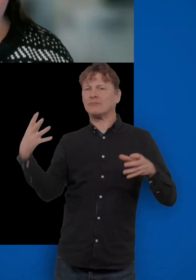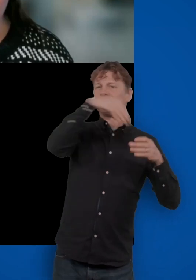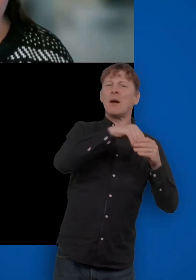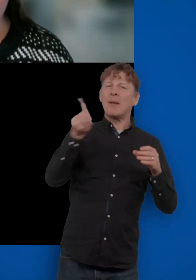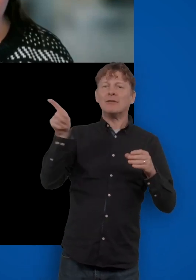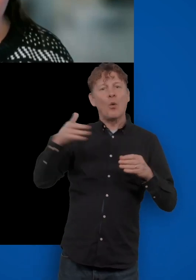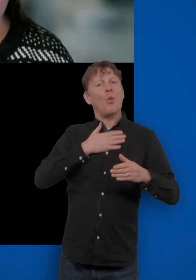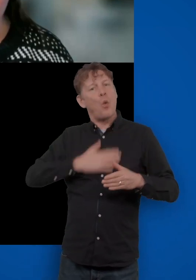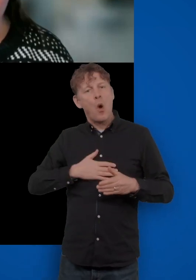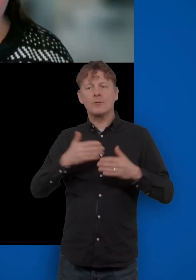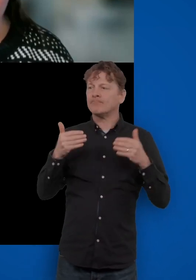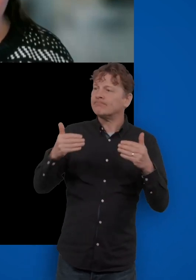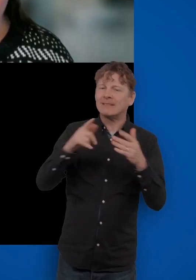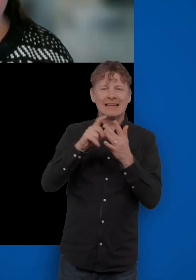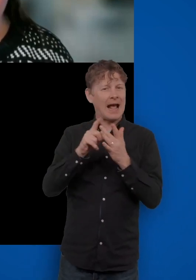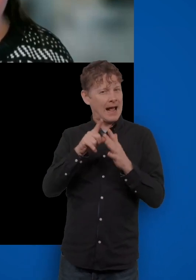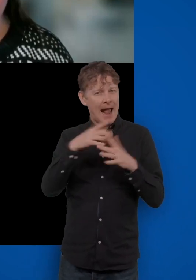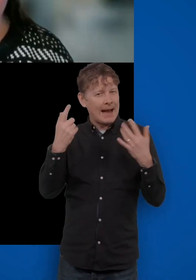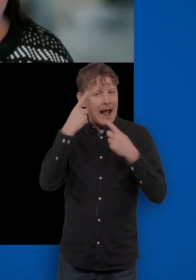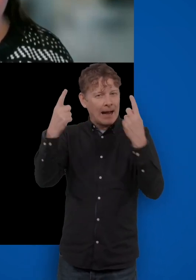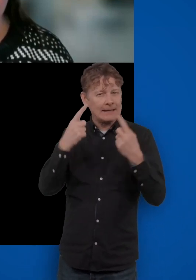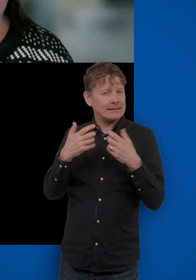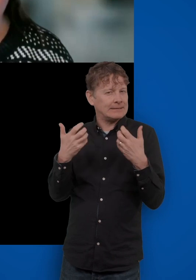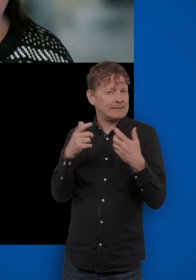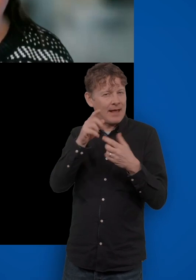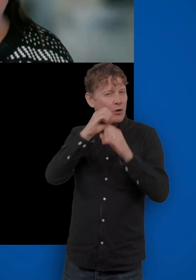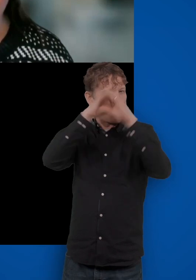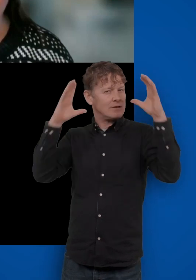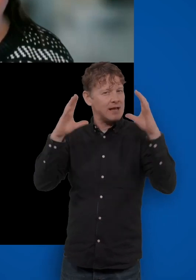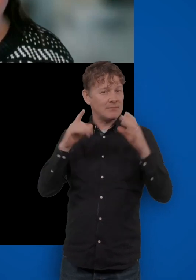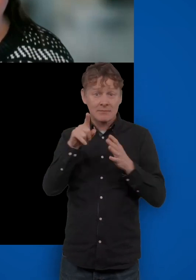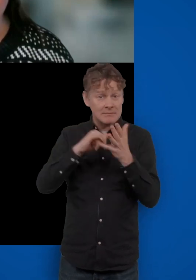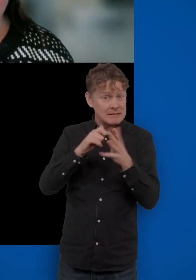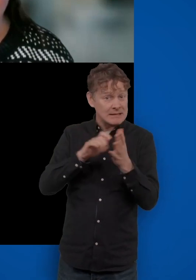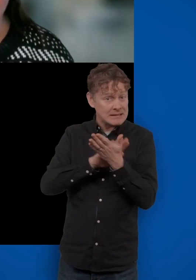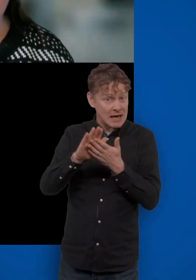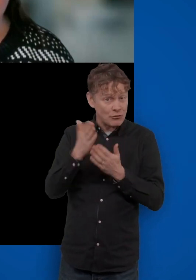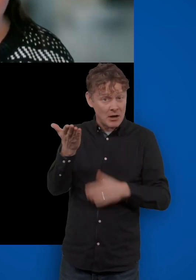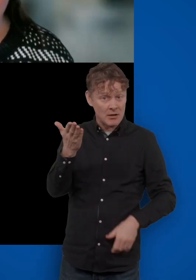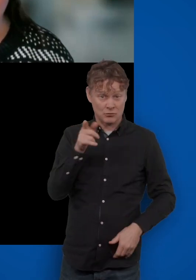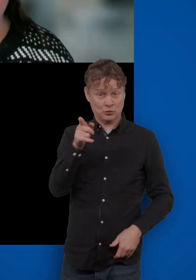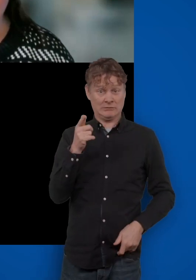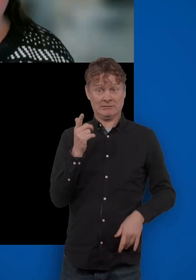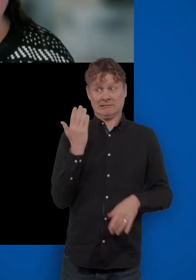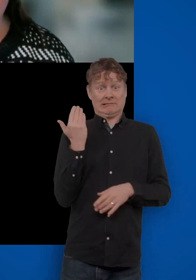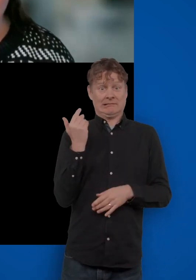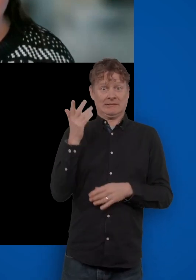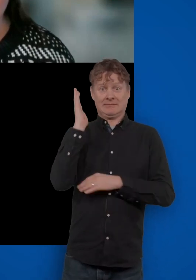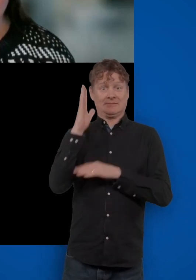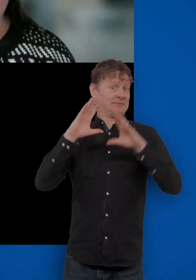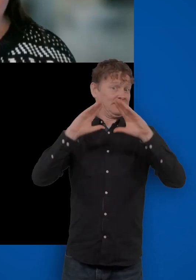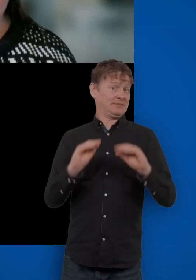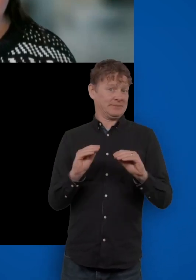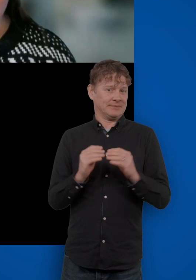do. Do you have any views on that or that concept? We'll start with you, Sarah, because you are the most